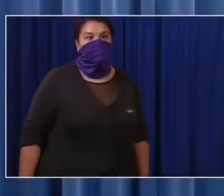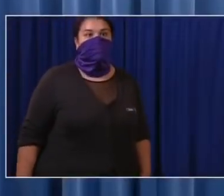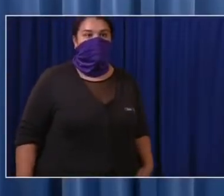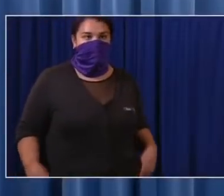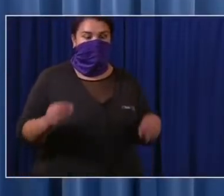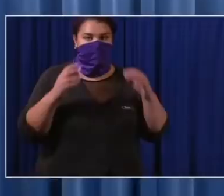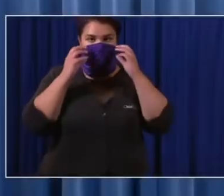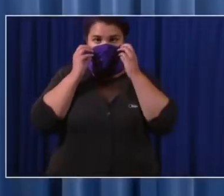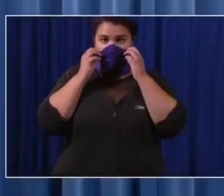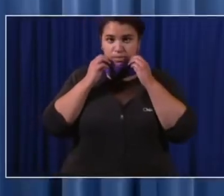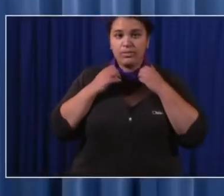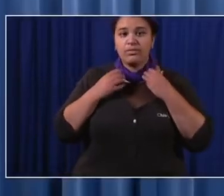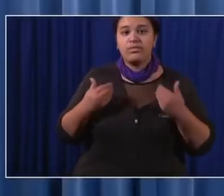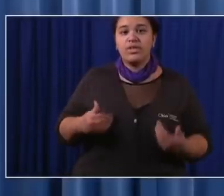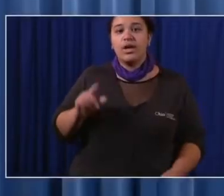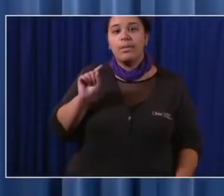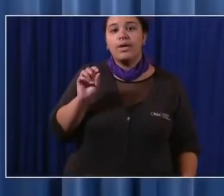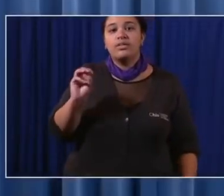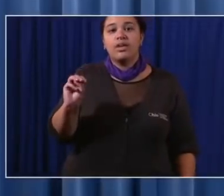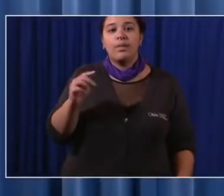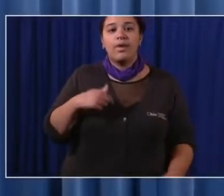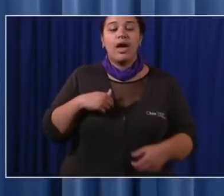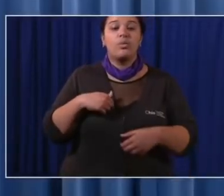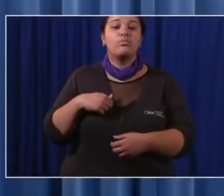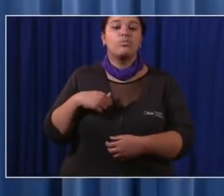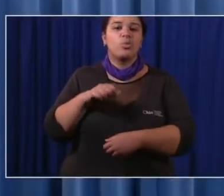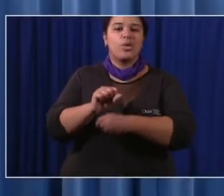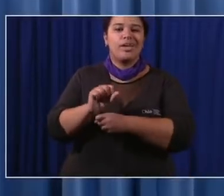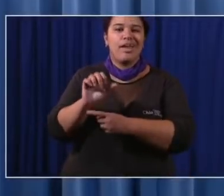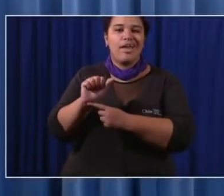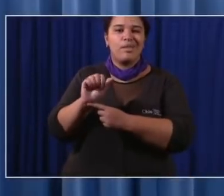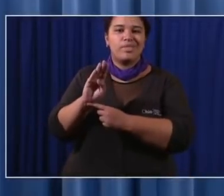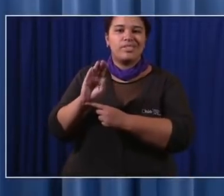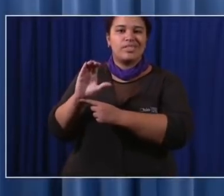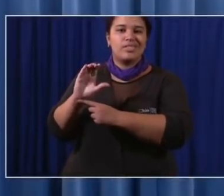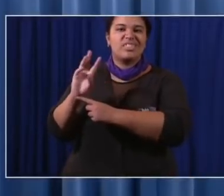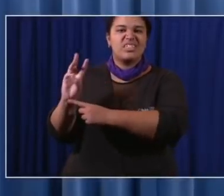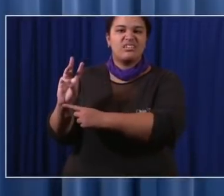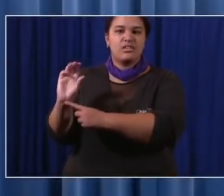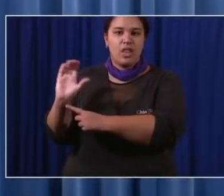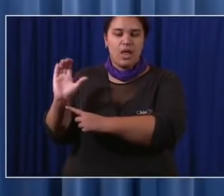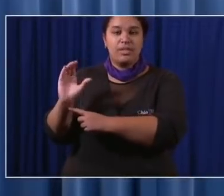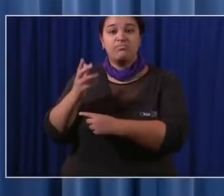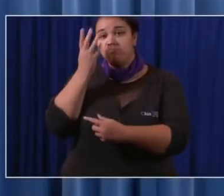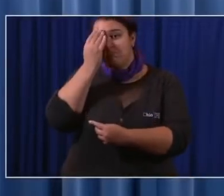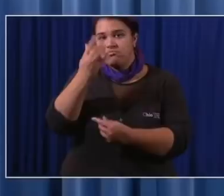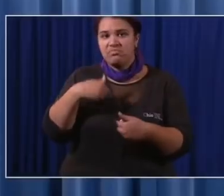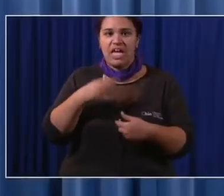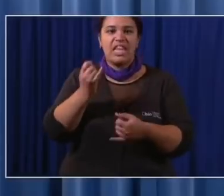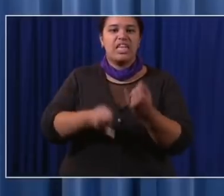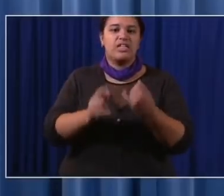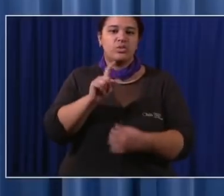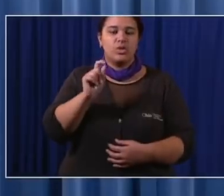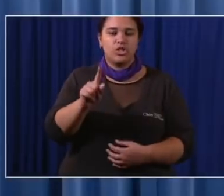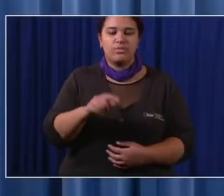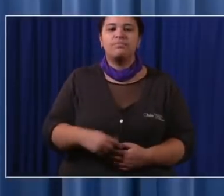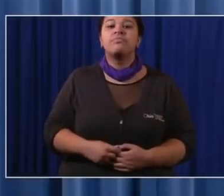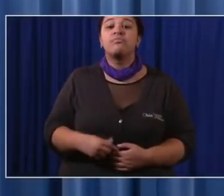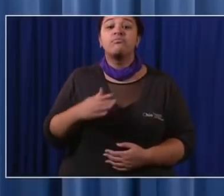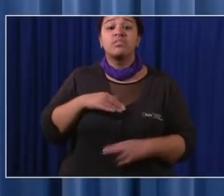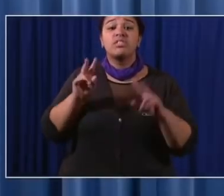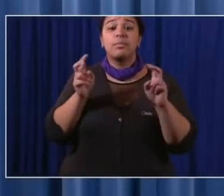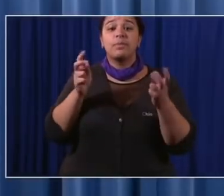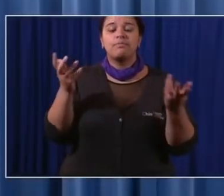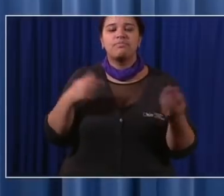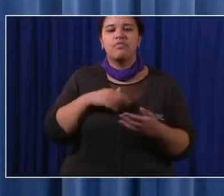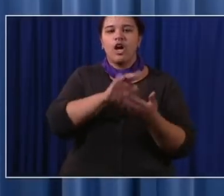Tom Bosco with ABC6 here in Columbus, and I've been informed that this is the last question of the day. Back to colleges and universities. You know, we